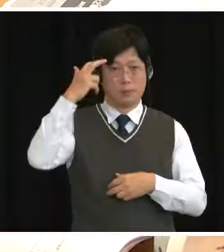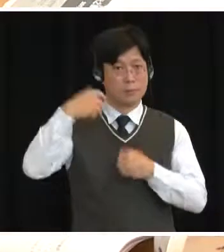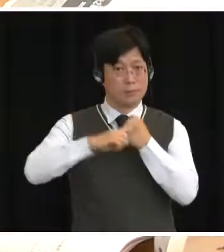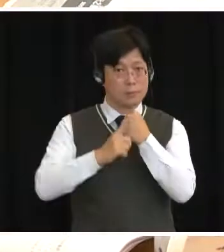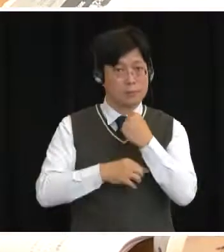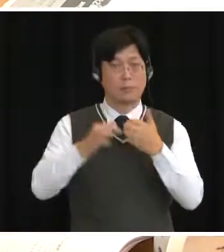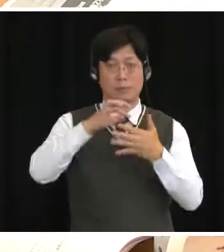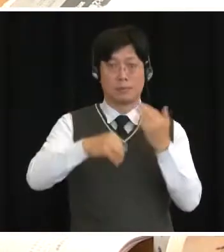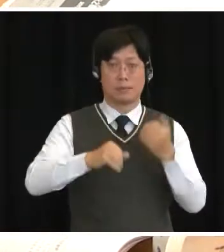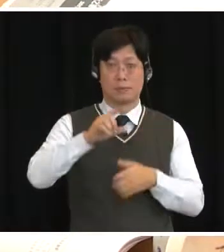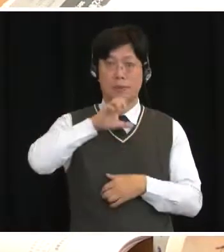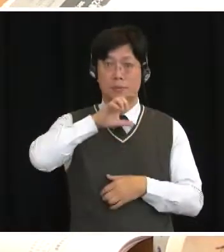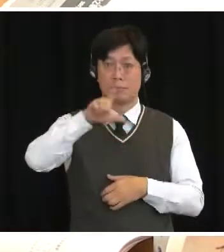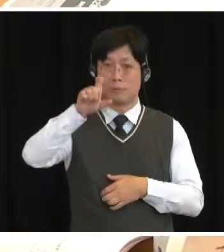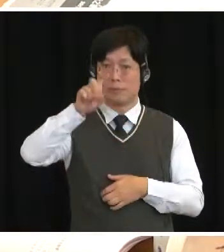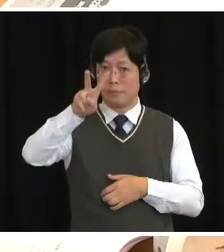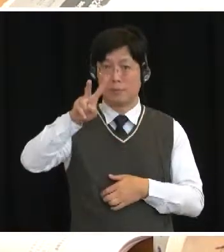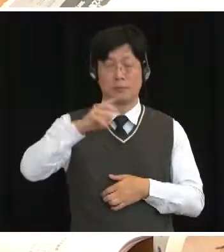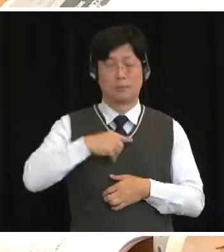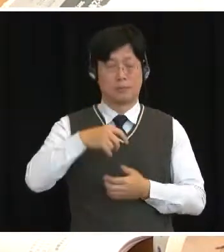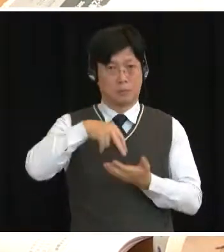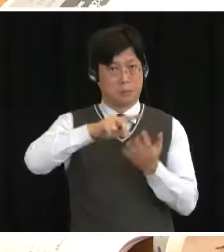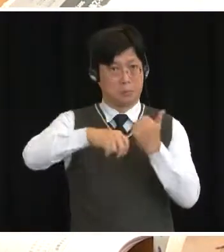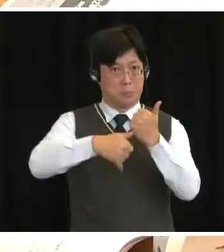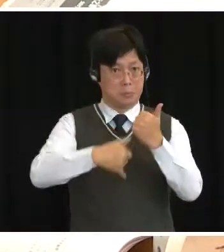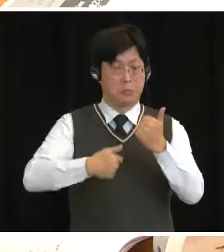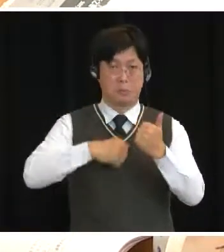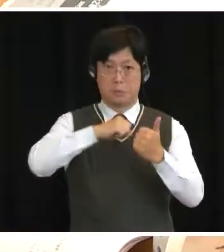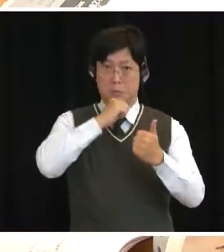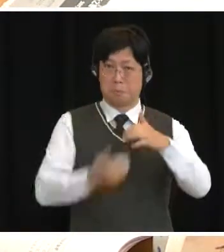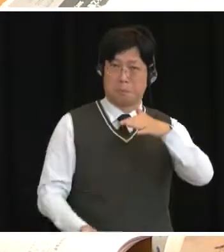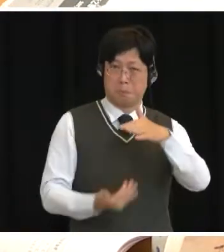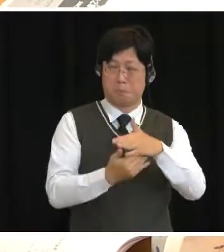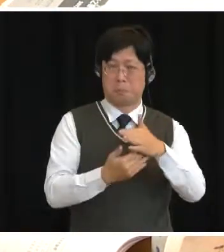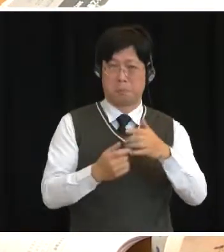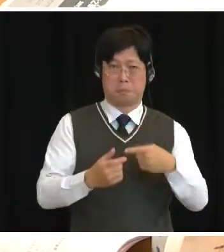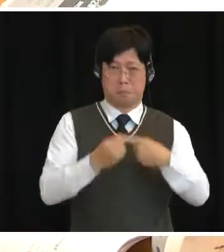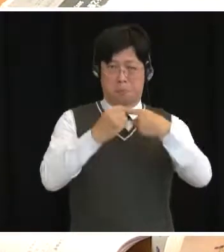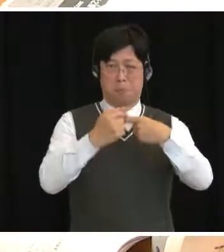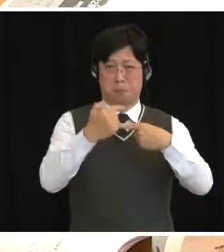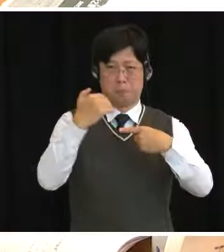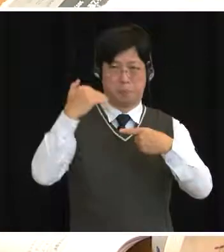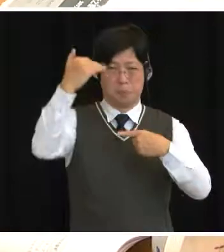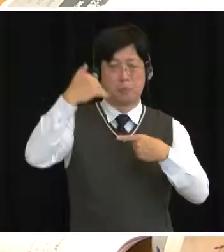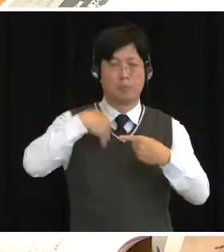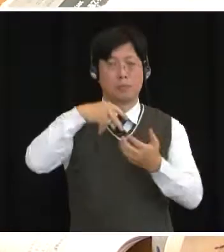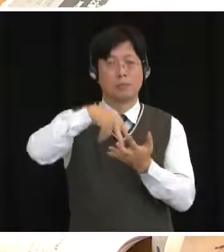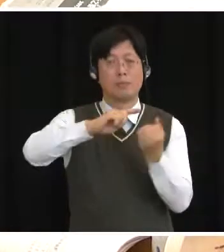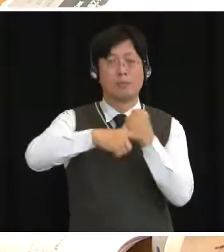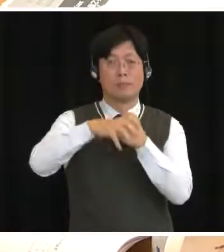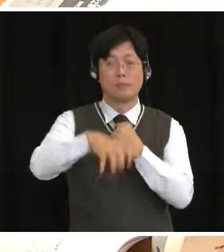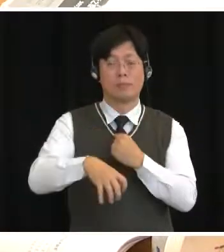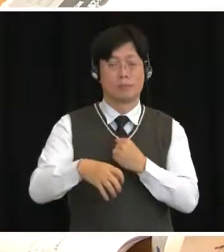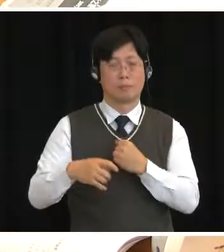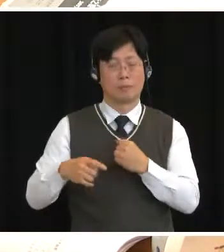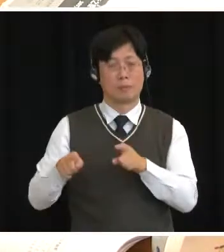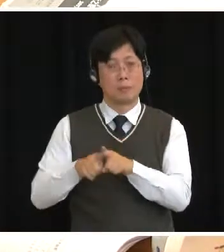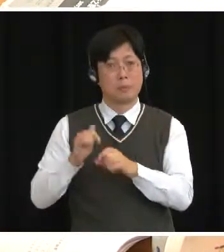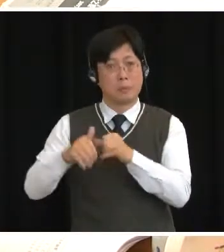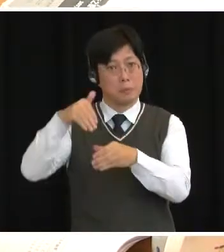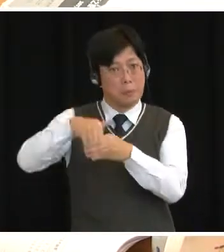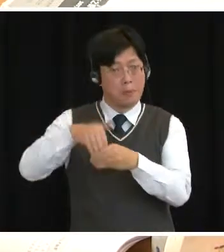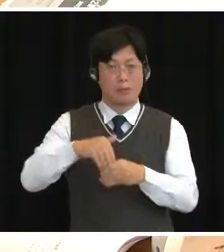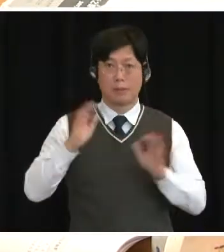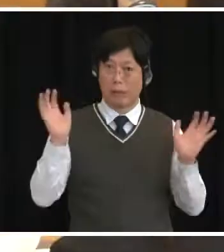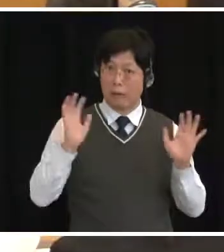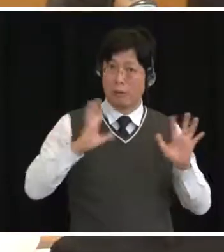or children's parliaments. Well, Article 62 in our Constitution states that